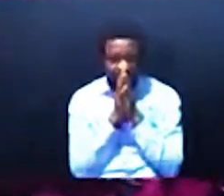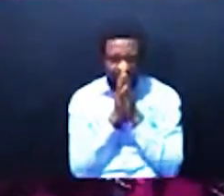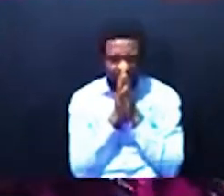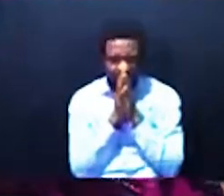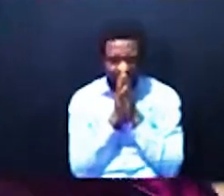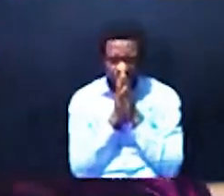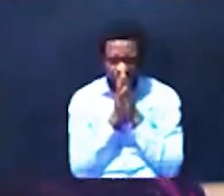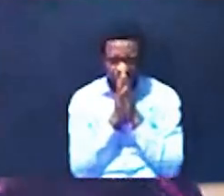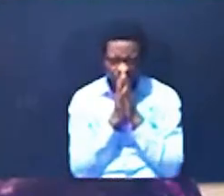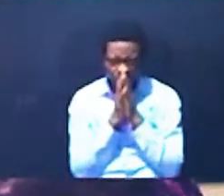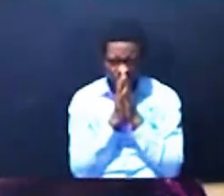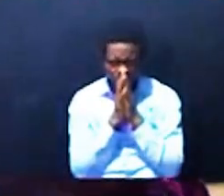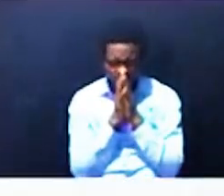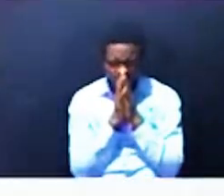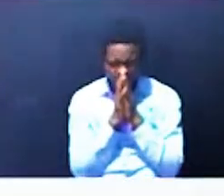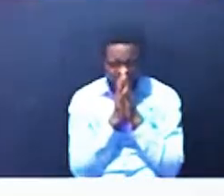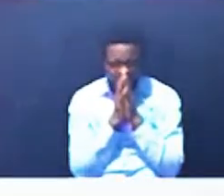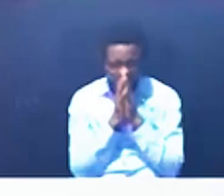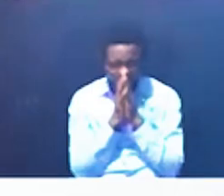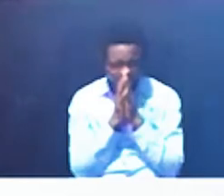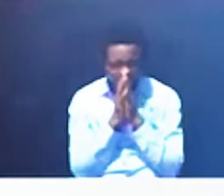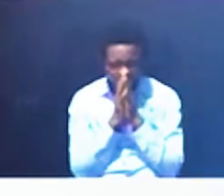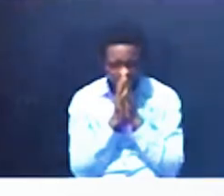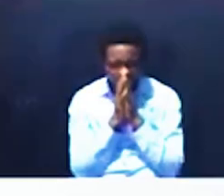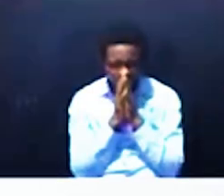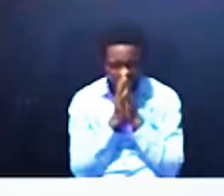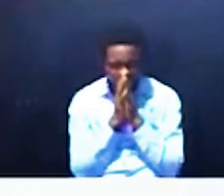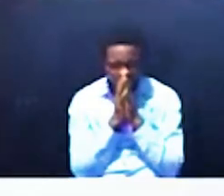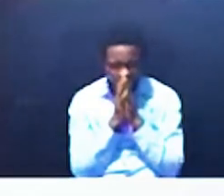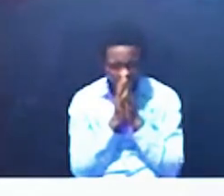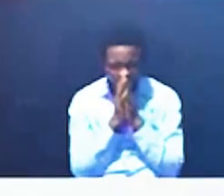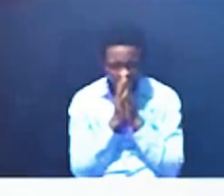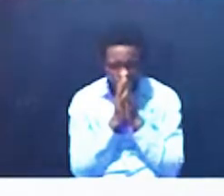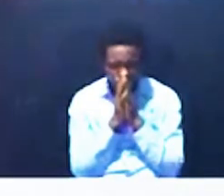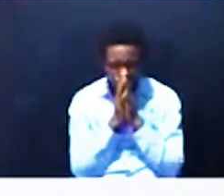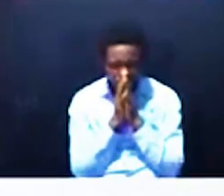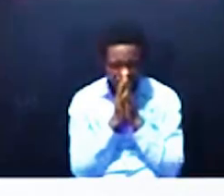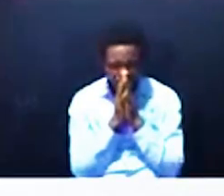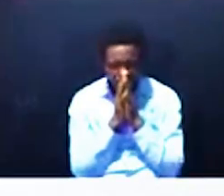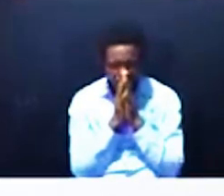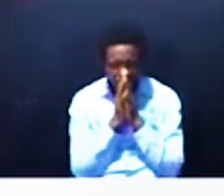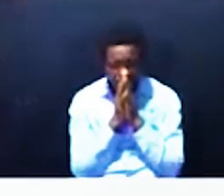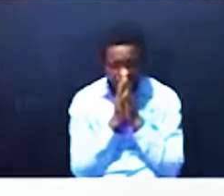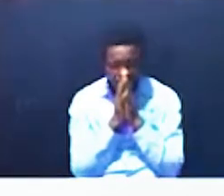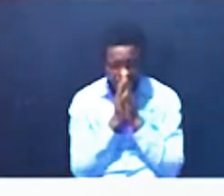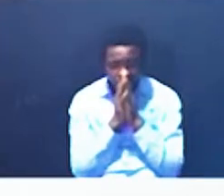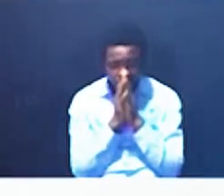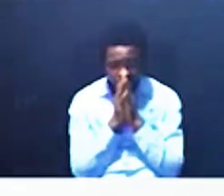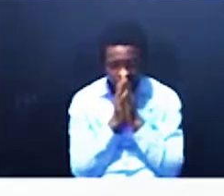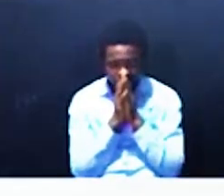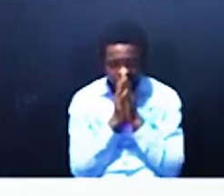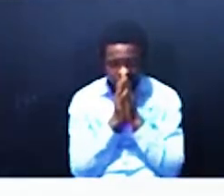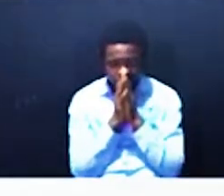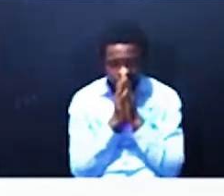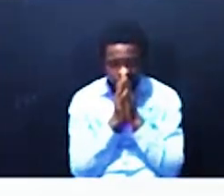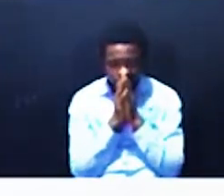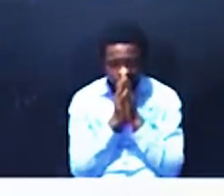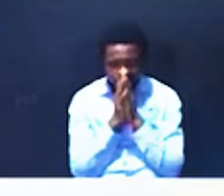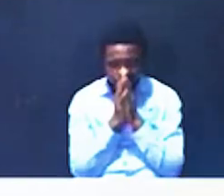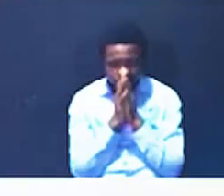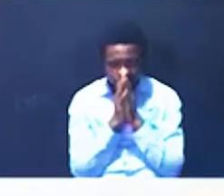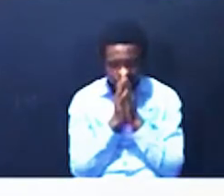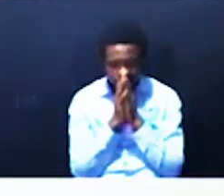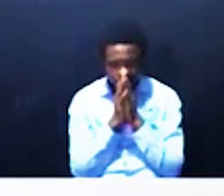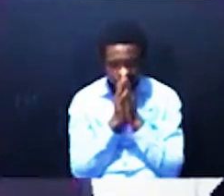Father, help us, Lord. Sometimes we come to our wit end, but Lord, grant us grace that we shine like stars in